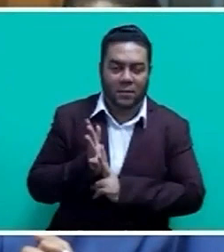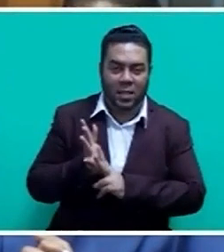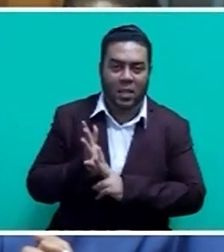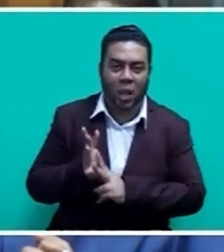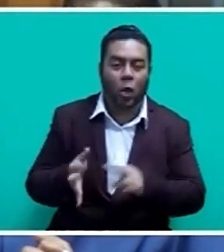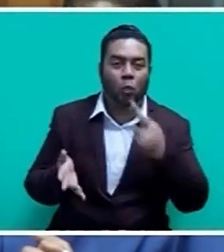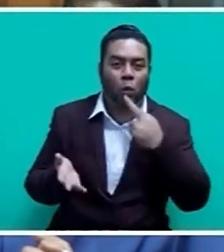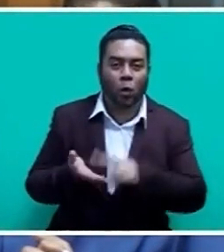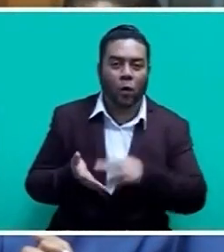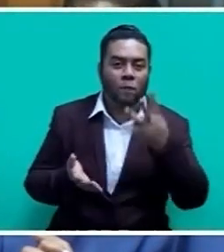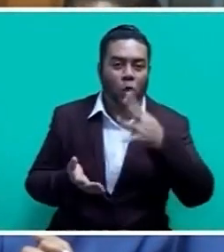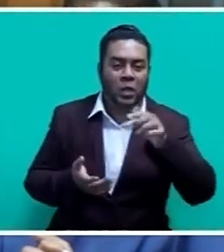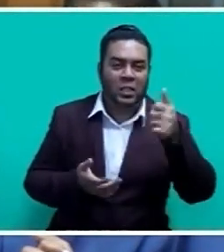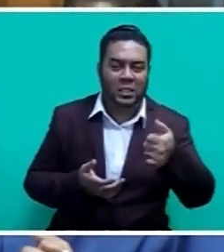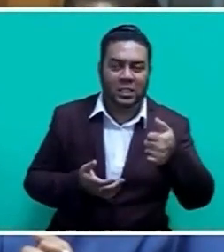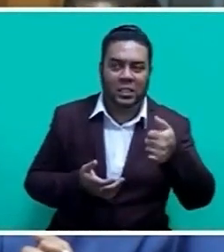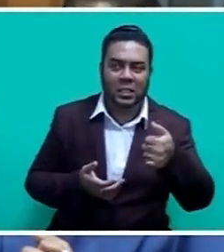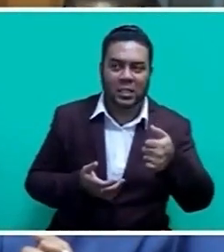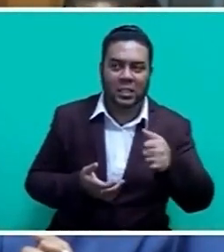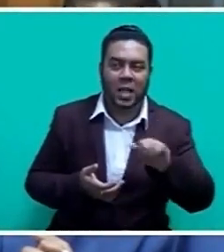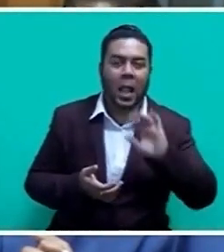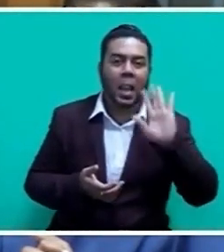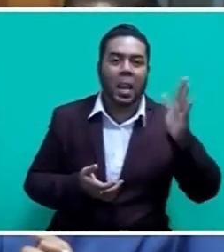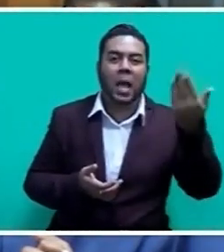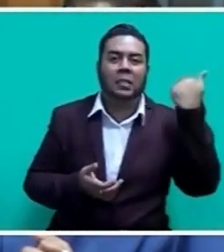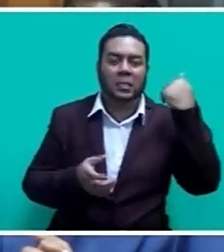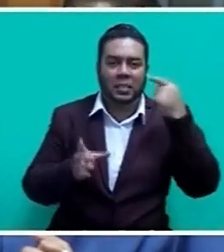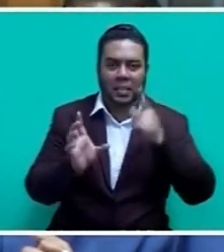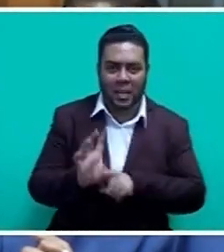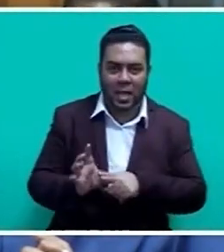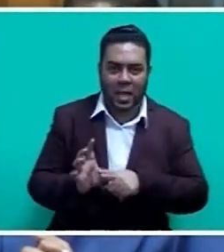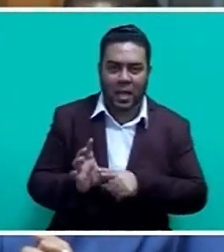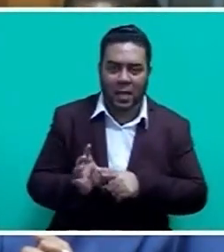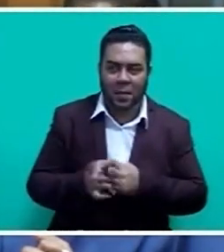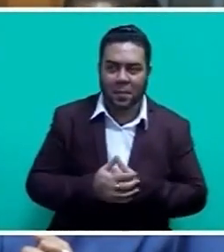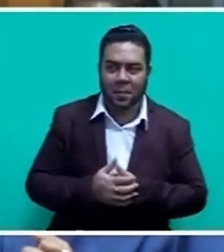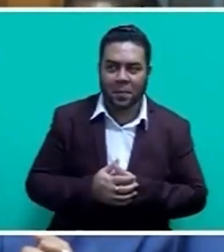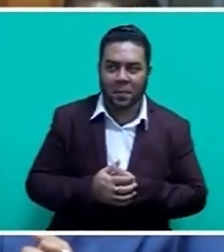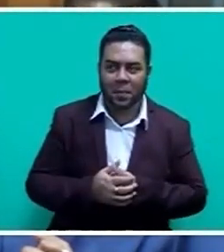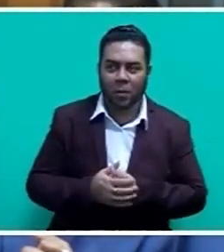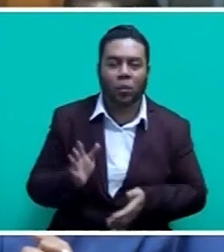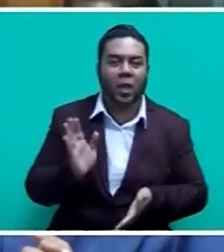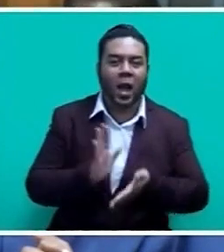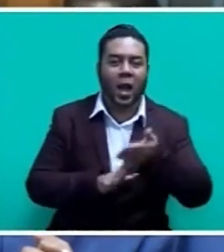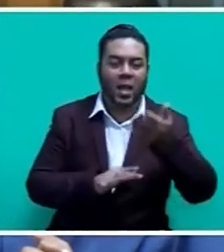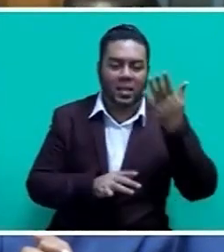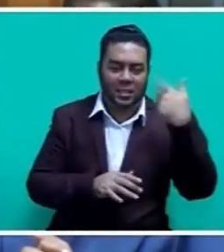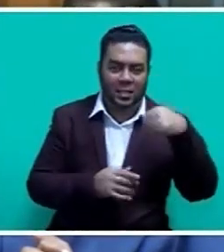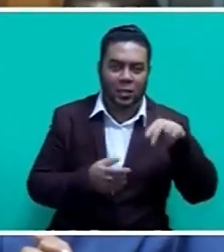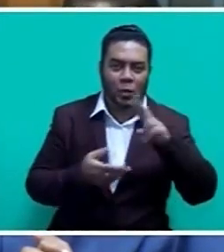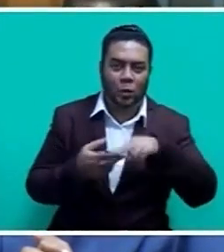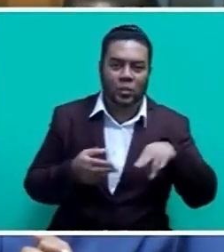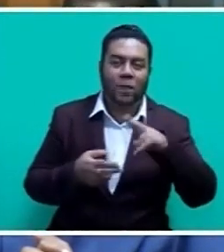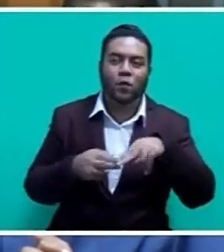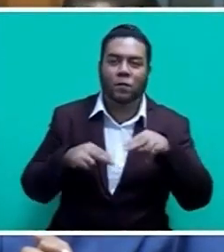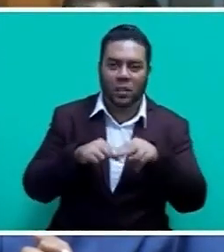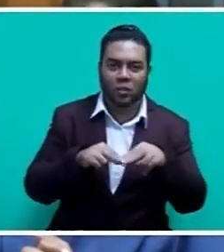recording 46 HIV-related deaths last year, which is also the highest in the region and for